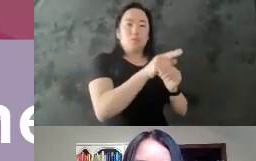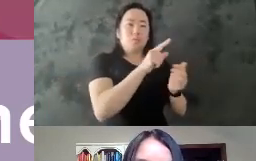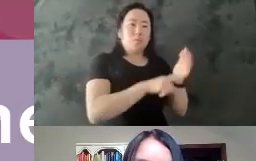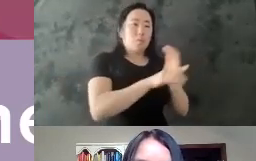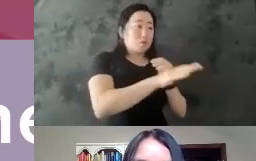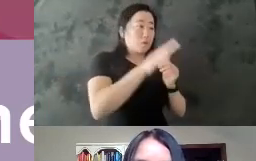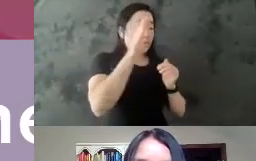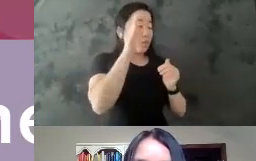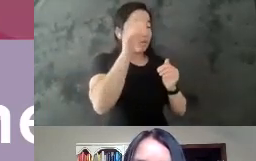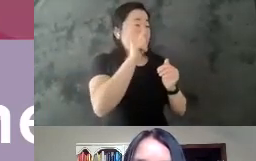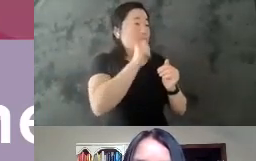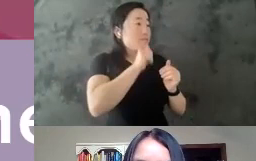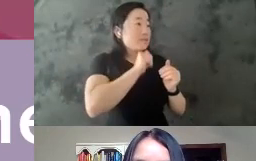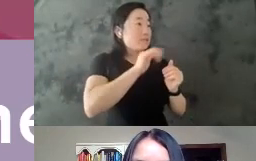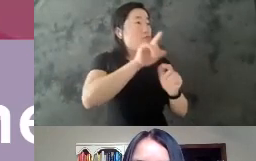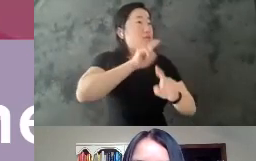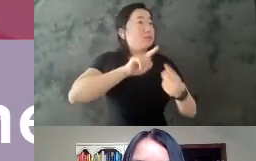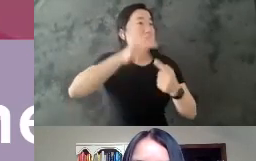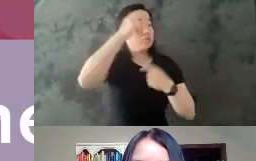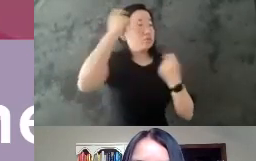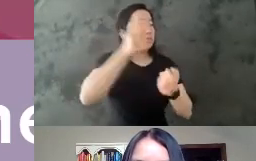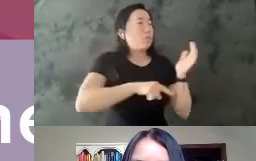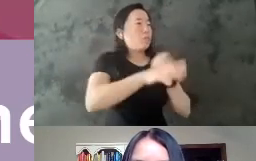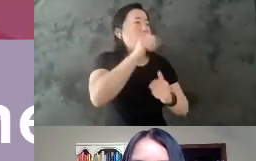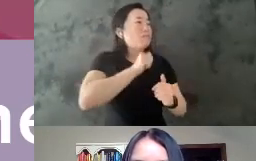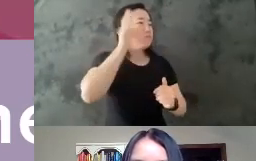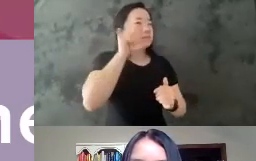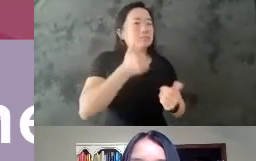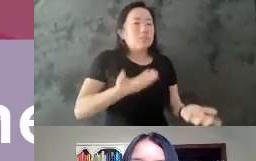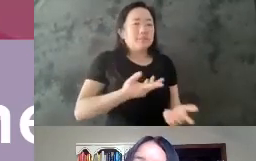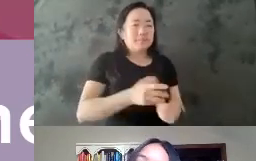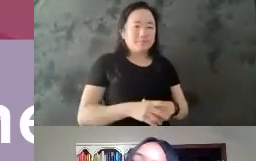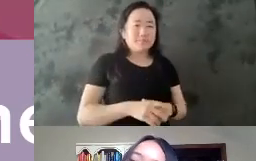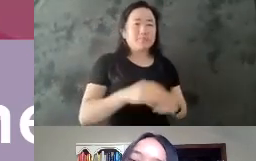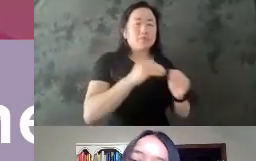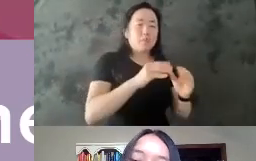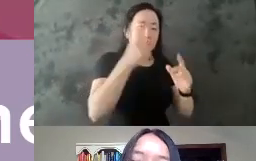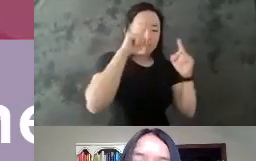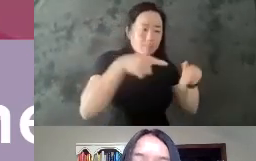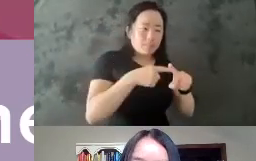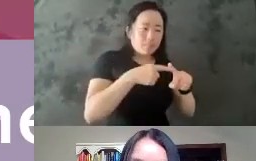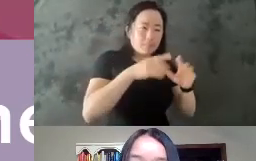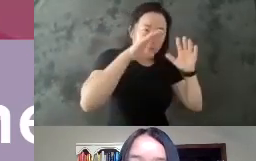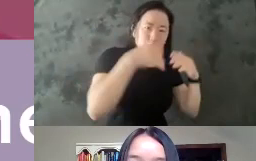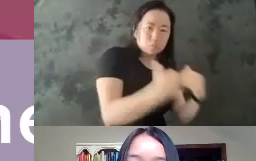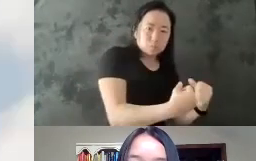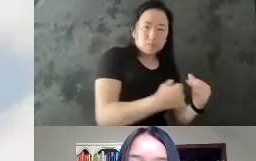you're responding to trauma? So again, it's really that strengths-based approach versus a deficit approach.